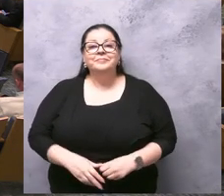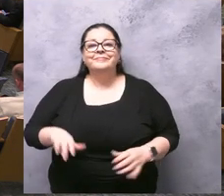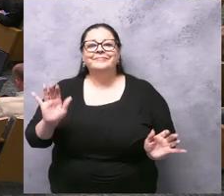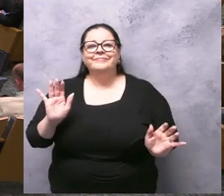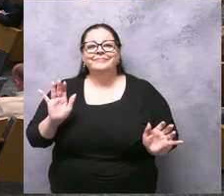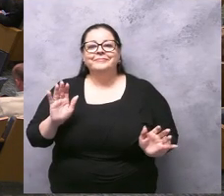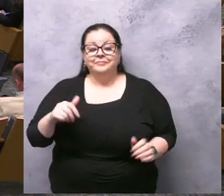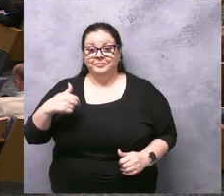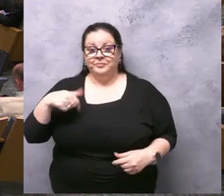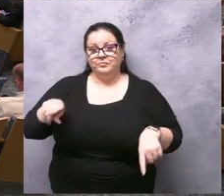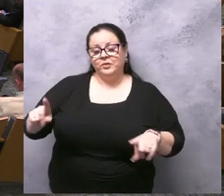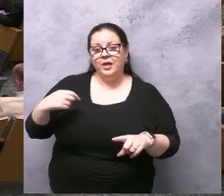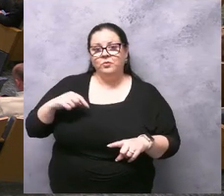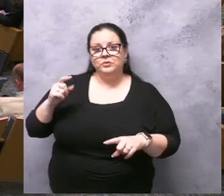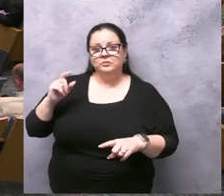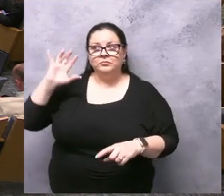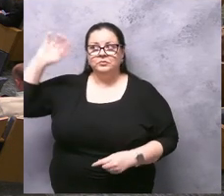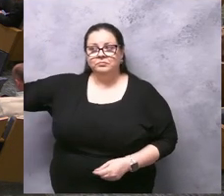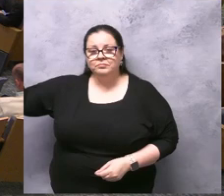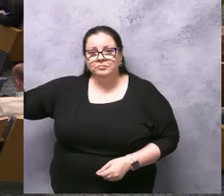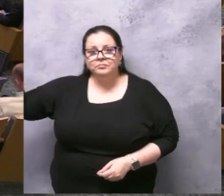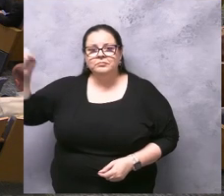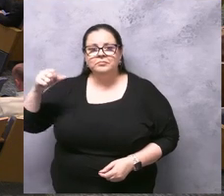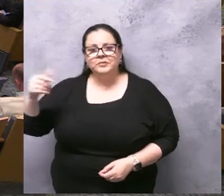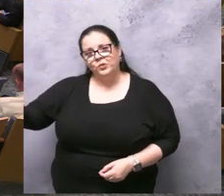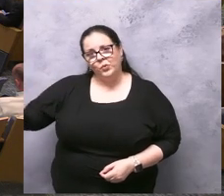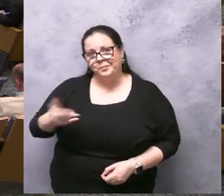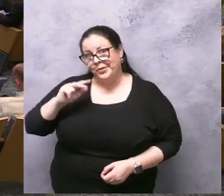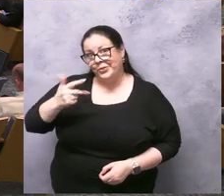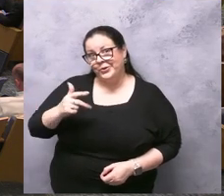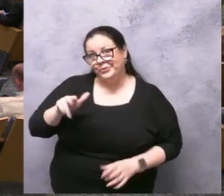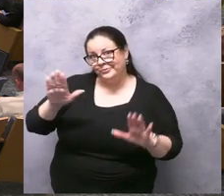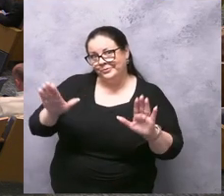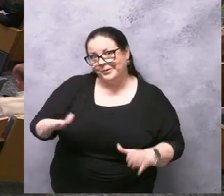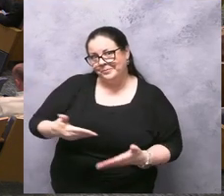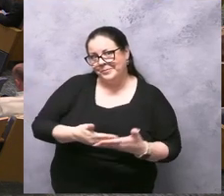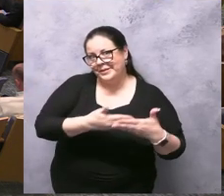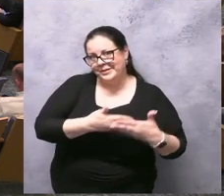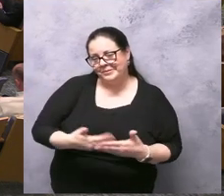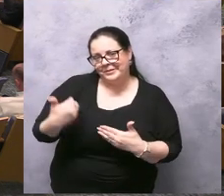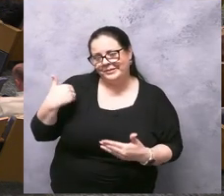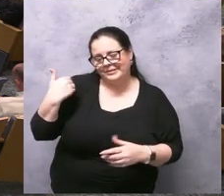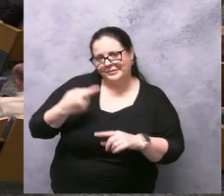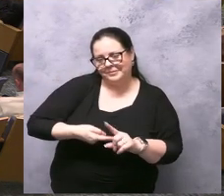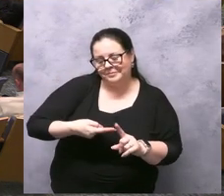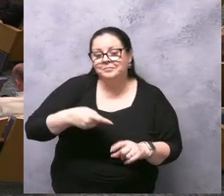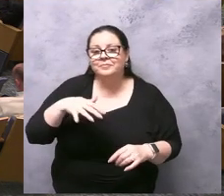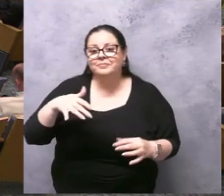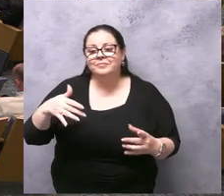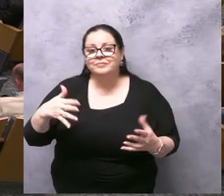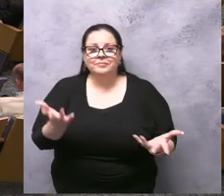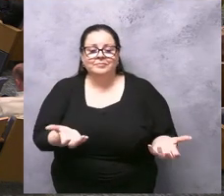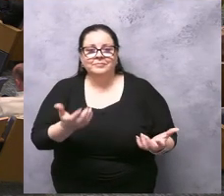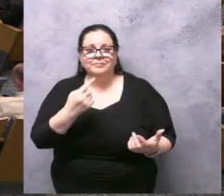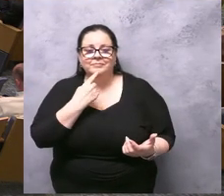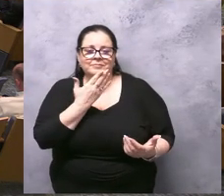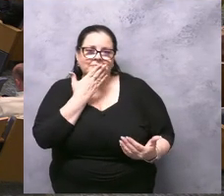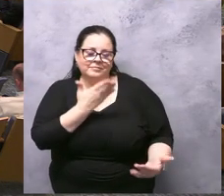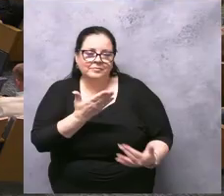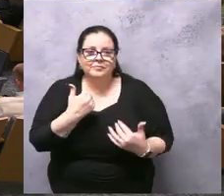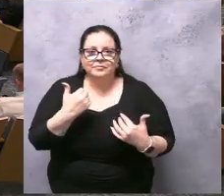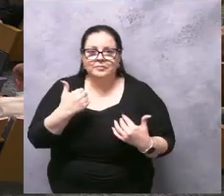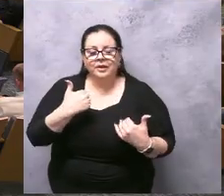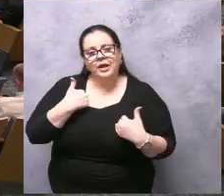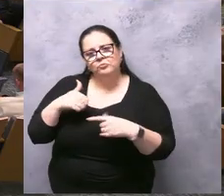I was, while I was gone, welcoming my third grandbaby this past month, I wanted to thank, I was able to